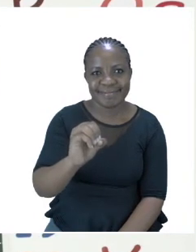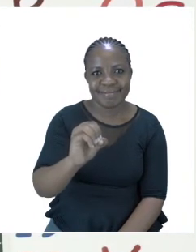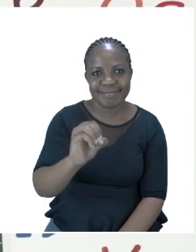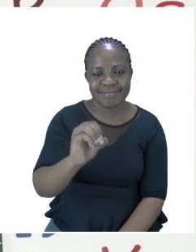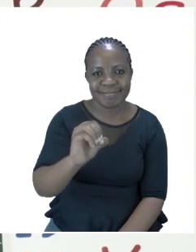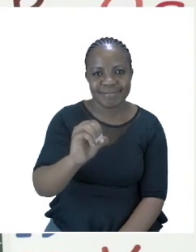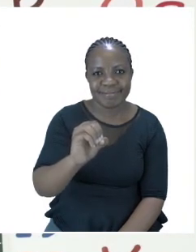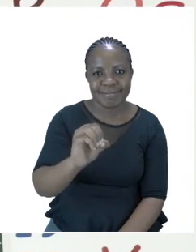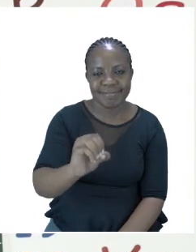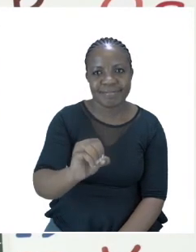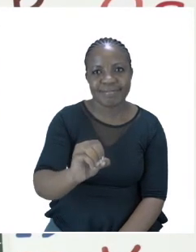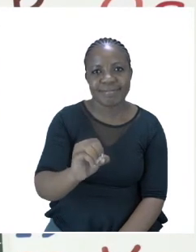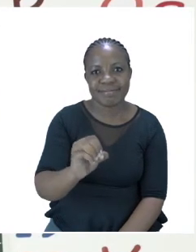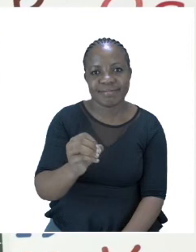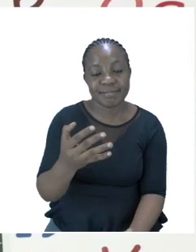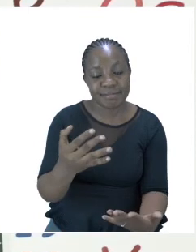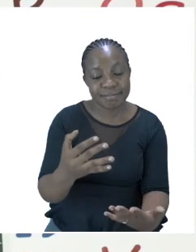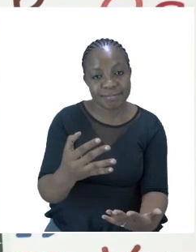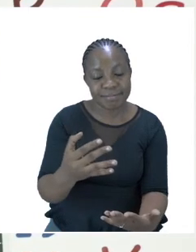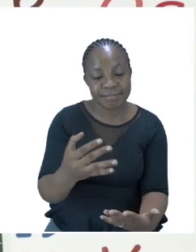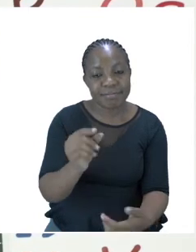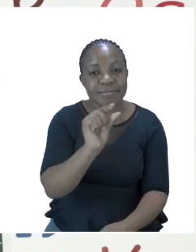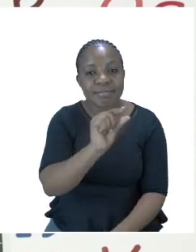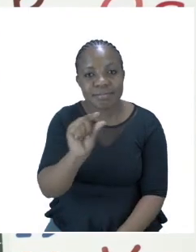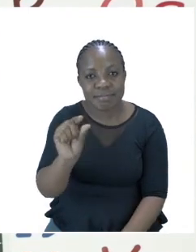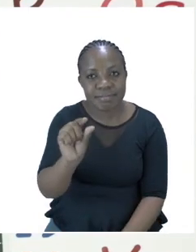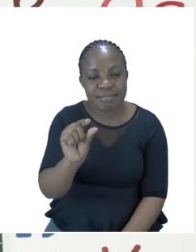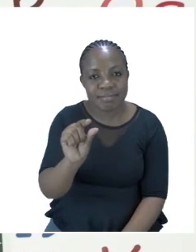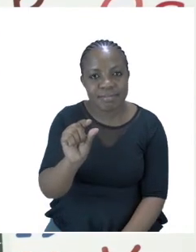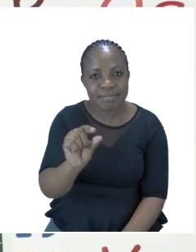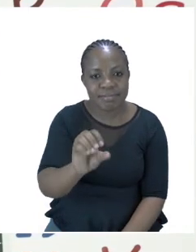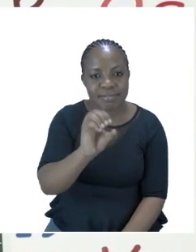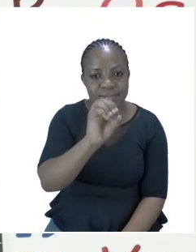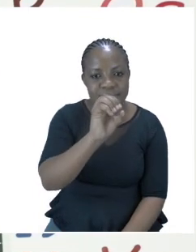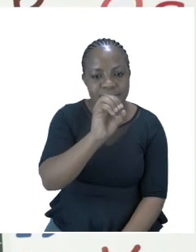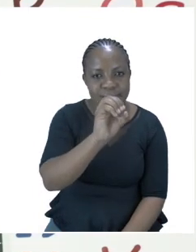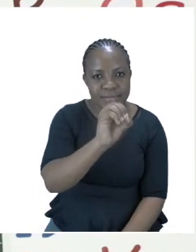odd. Odd. So we put our odd,